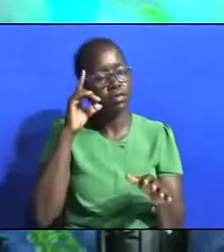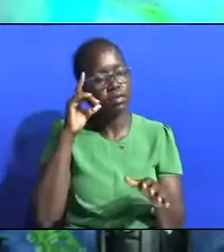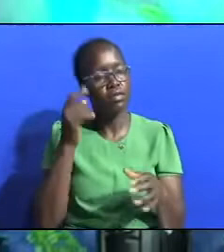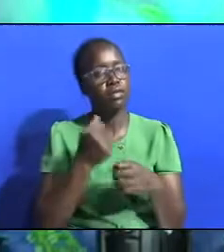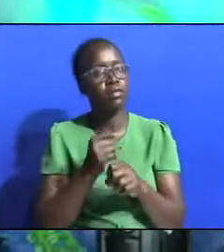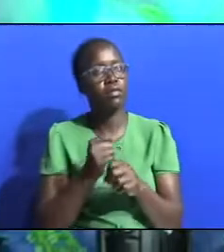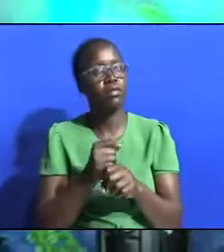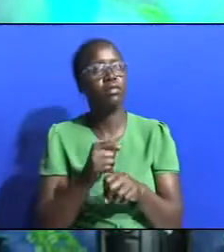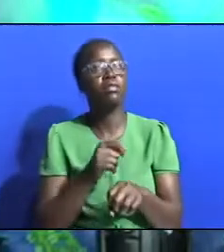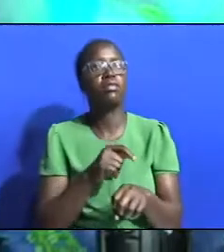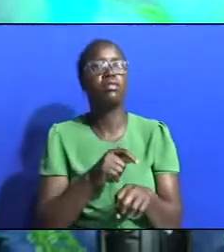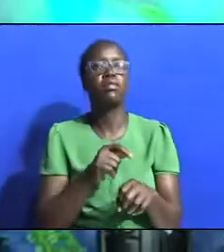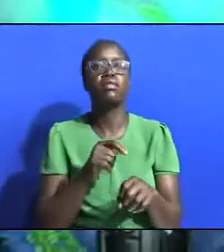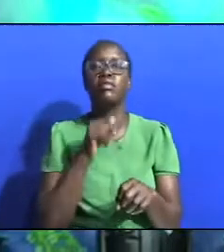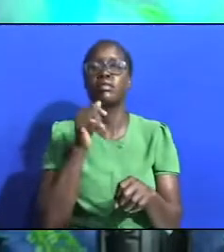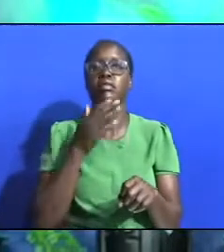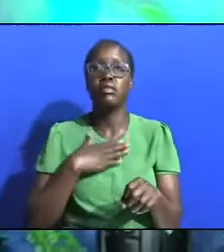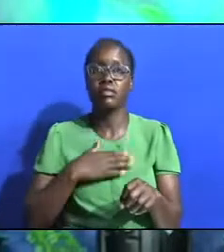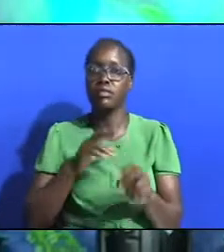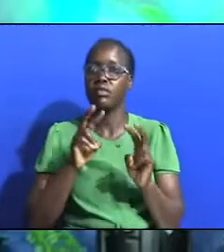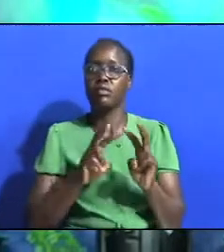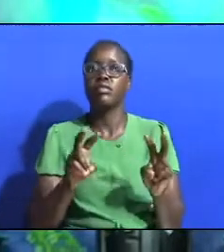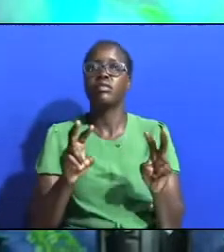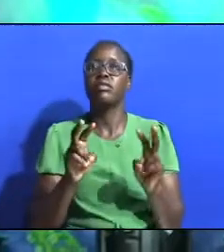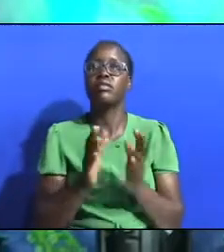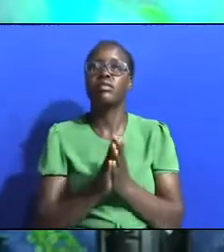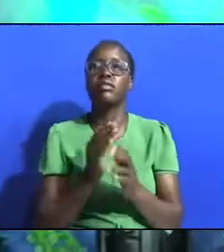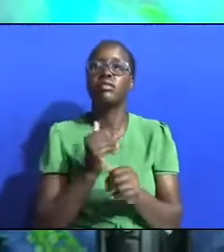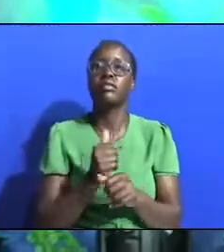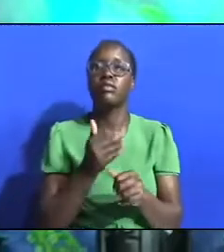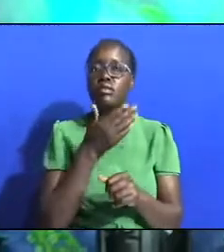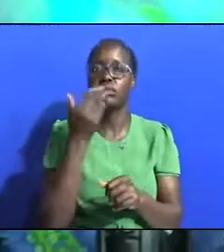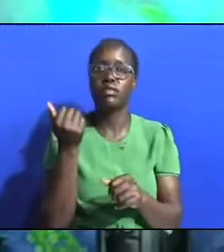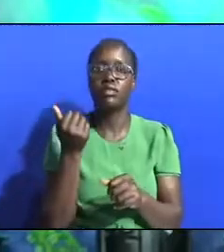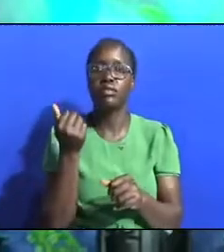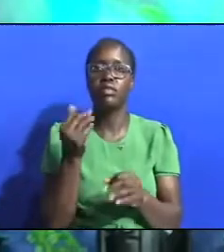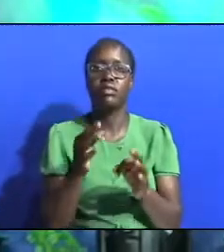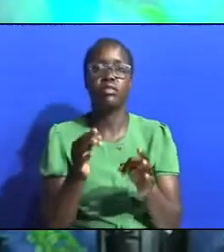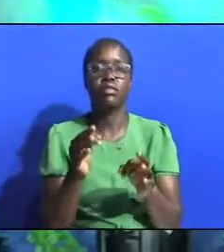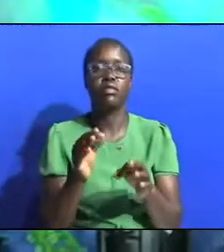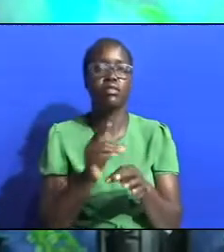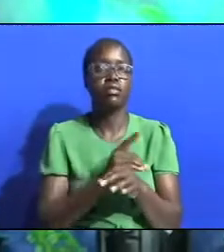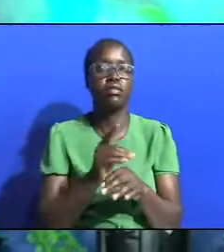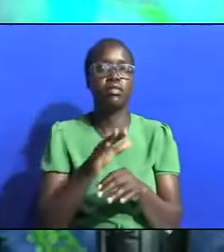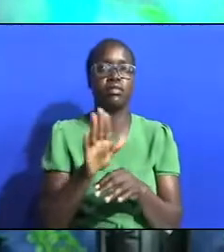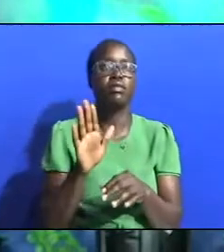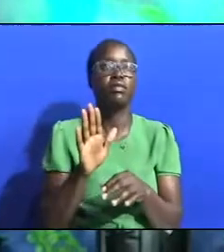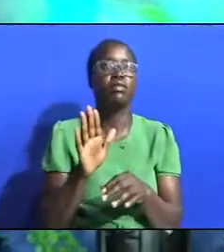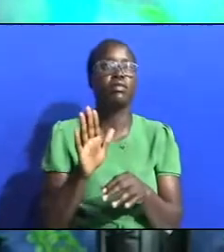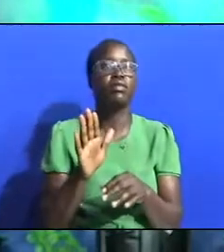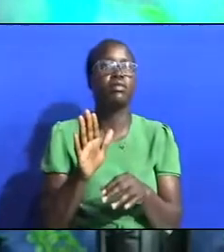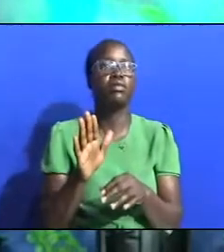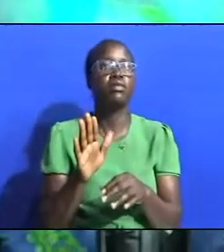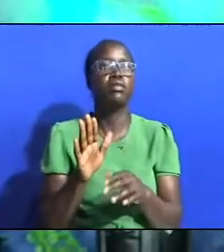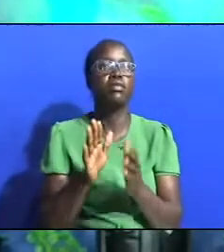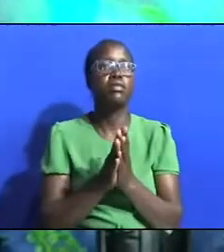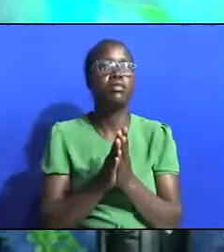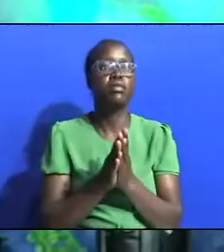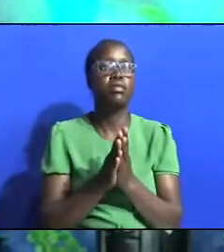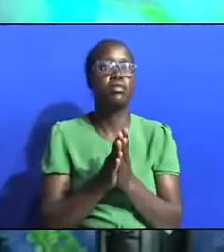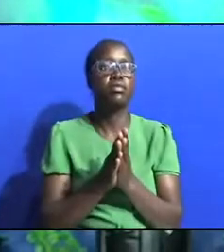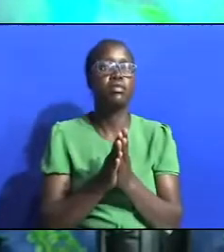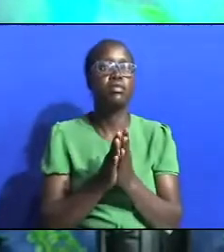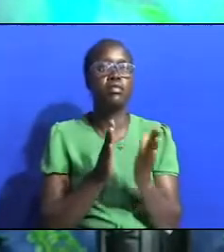even when nobody is watching and give it your best. If you know it's your duty to do dishes or to arrange